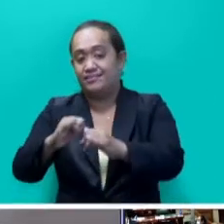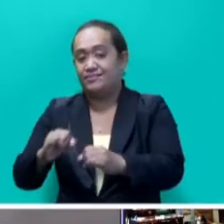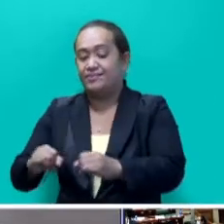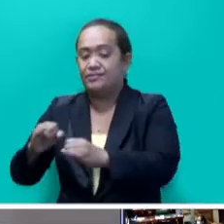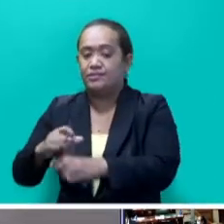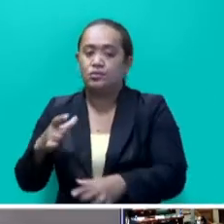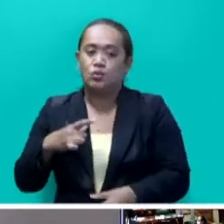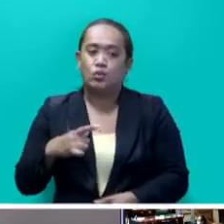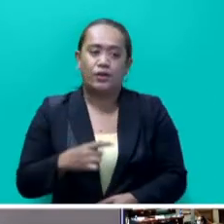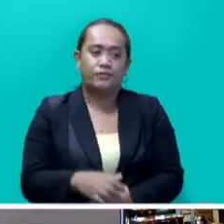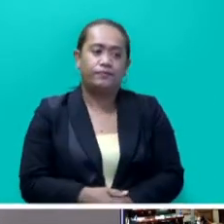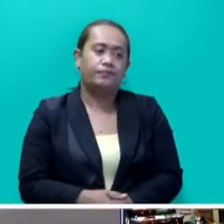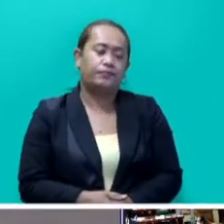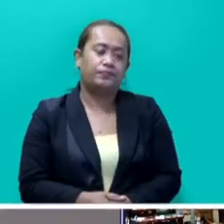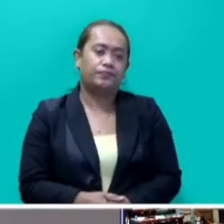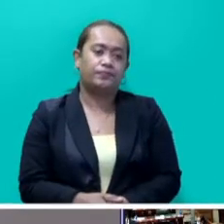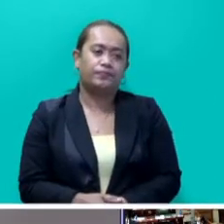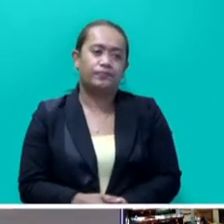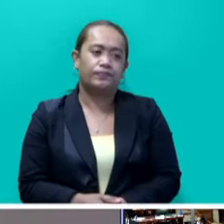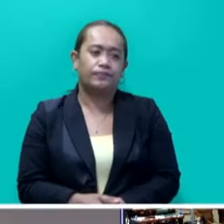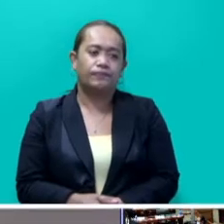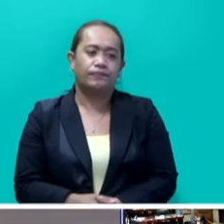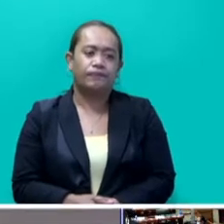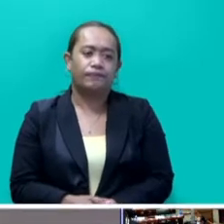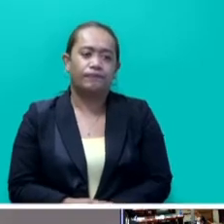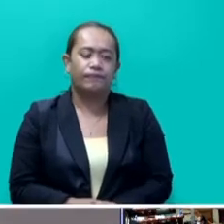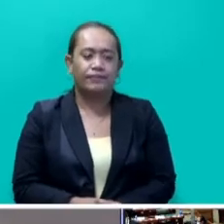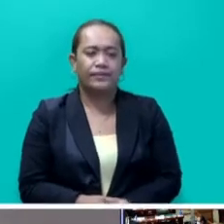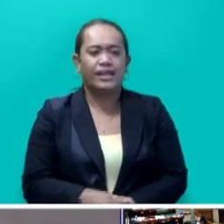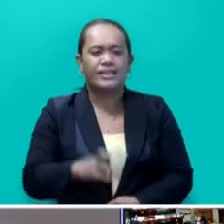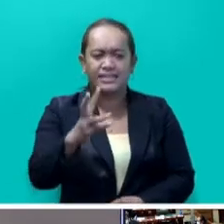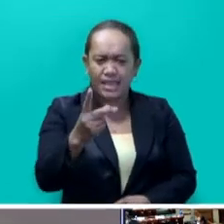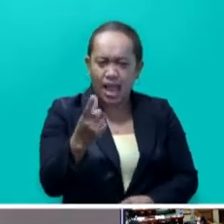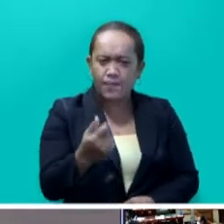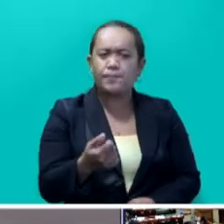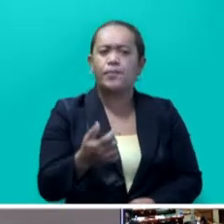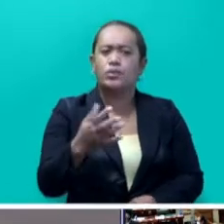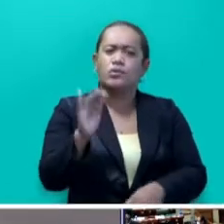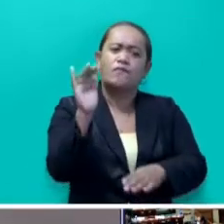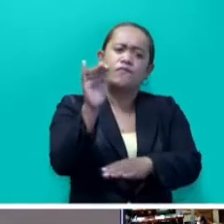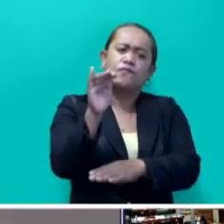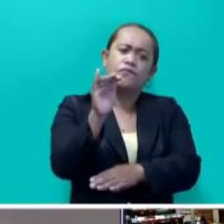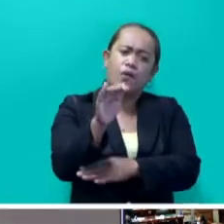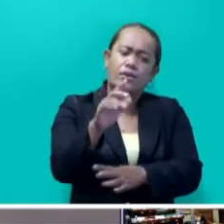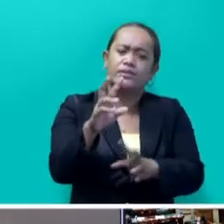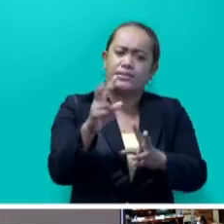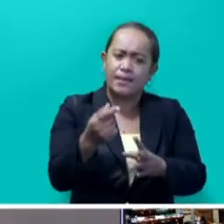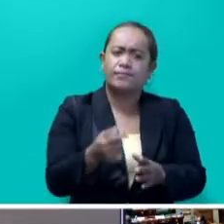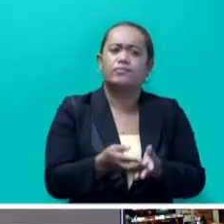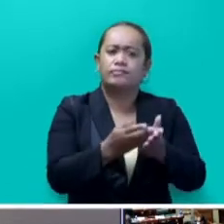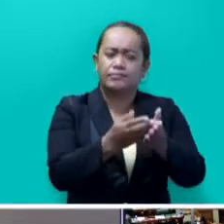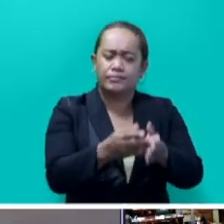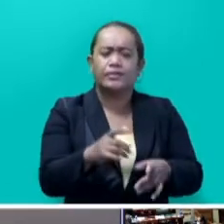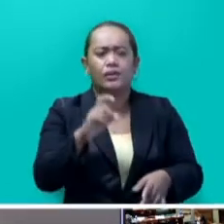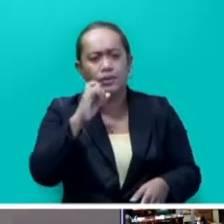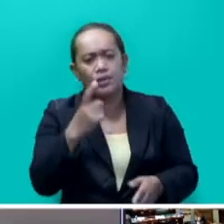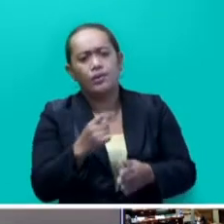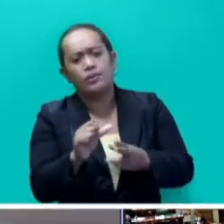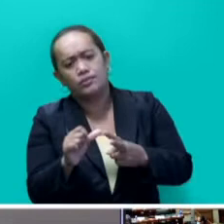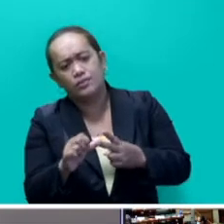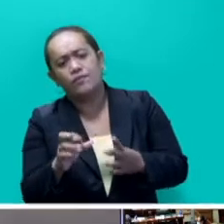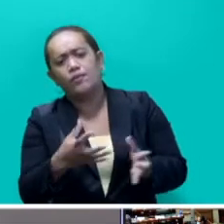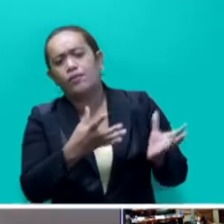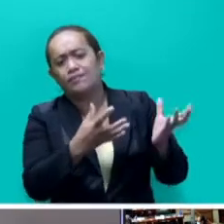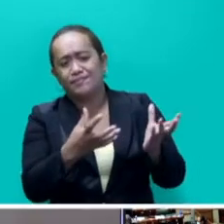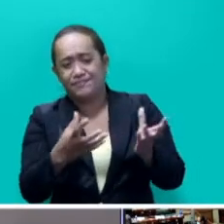mentioned, as alluded to by the Honourable Attorney General, carrying cargo in and out of Fiji waters to be exempted from acquiring a coastal trading permit. And it